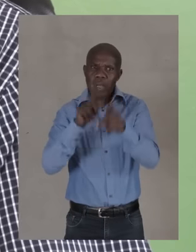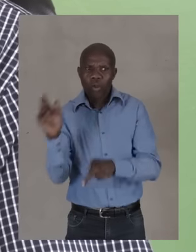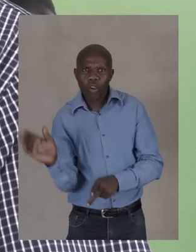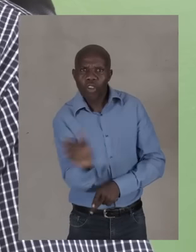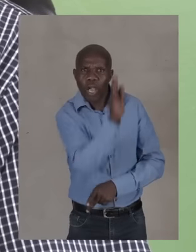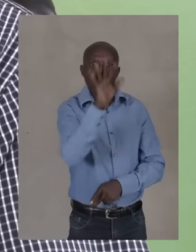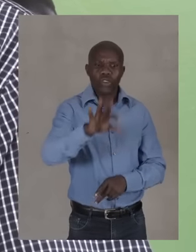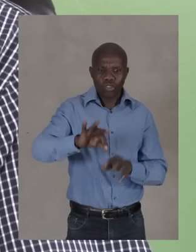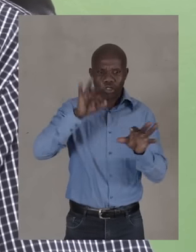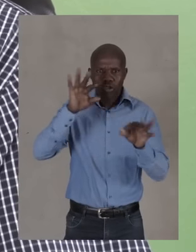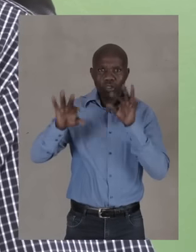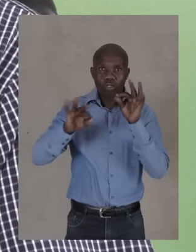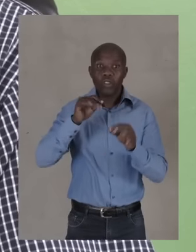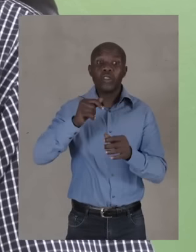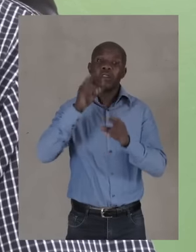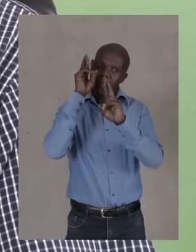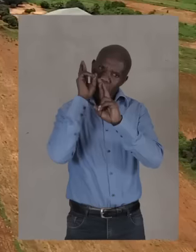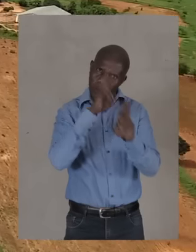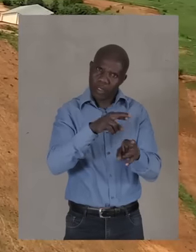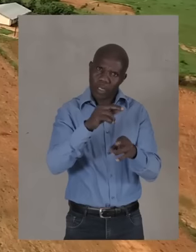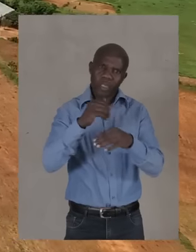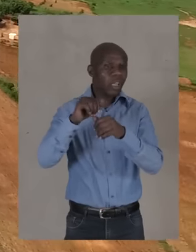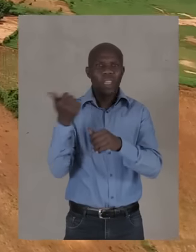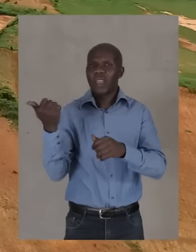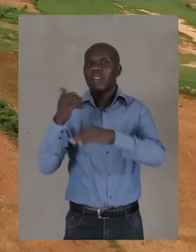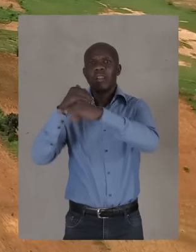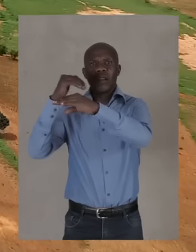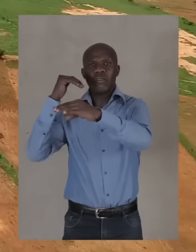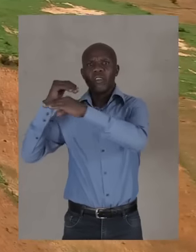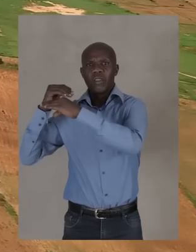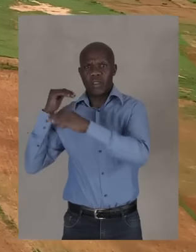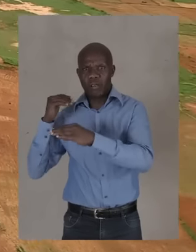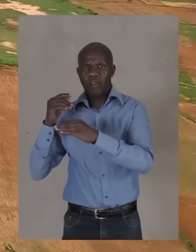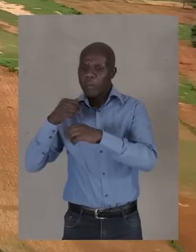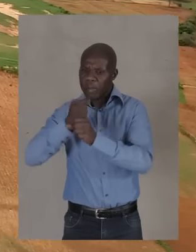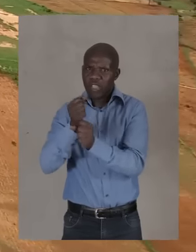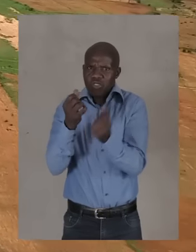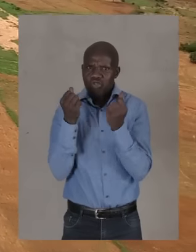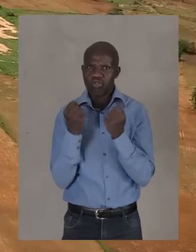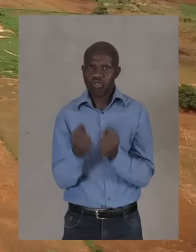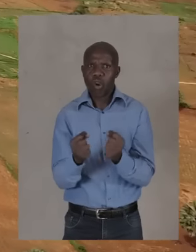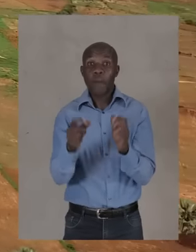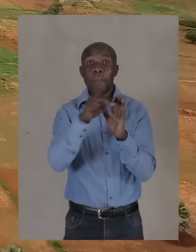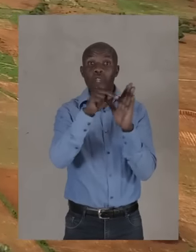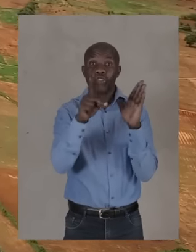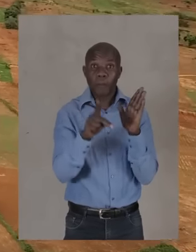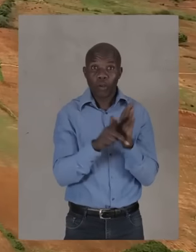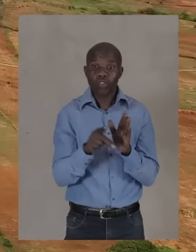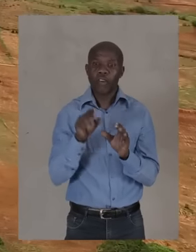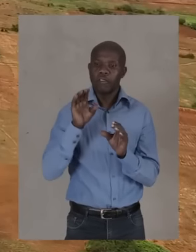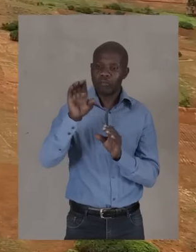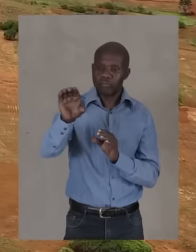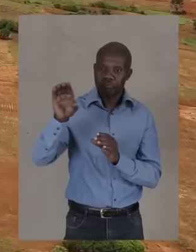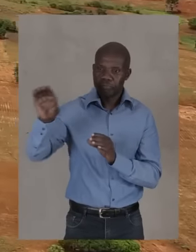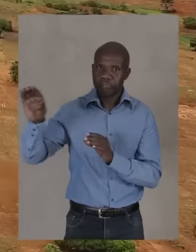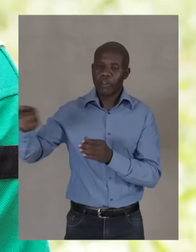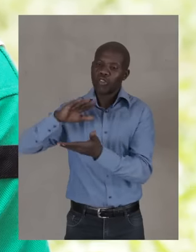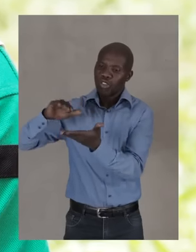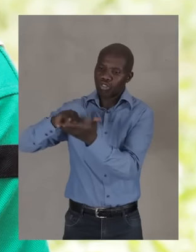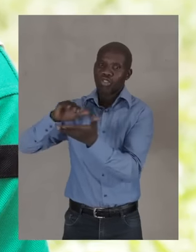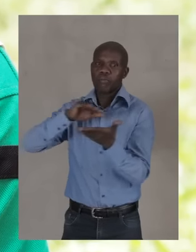people's choices are respected at what level, then essentially what is happening is that you are strengthening the concept or the principles of